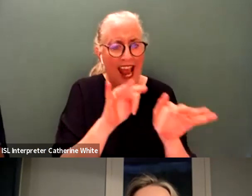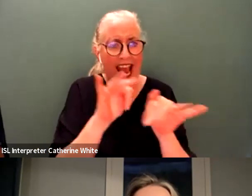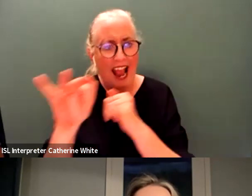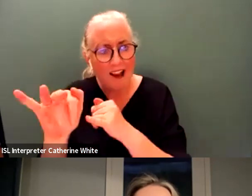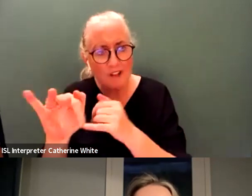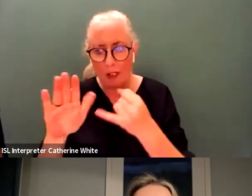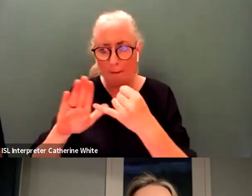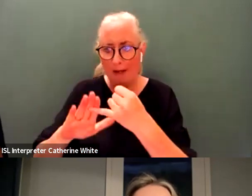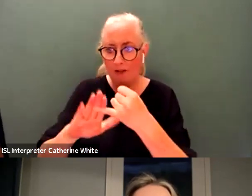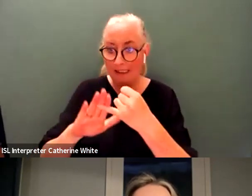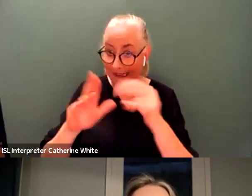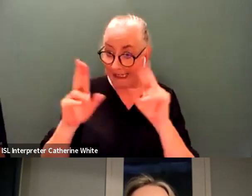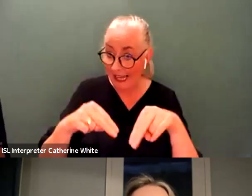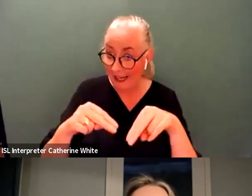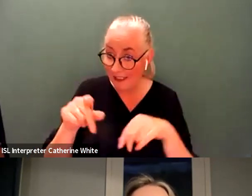periods?